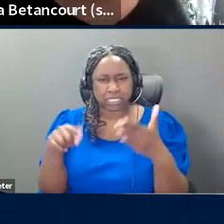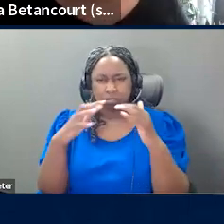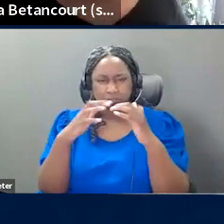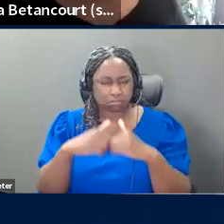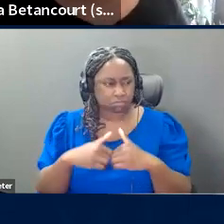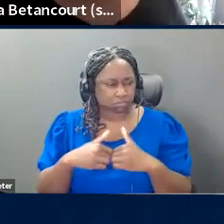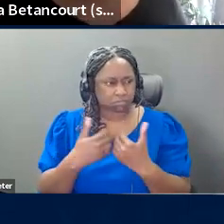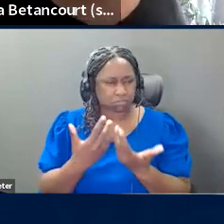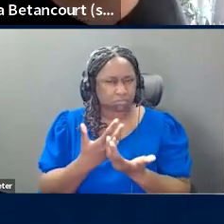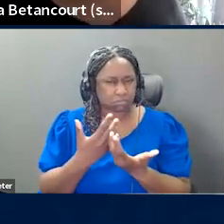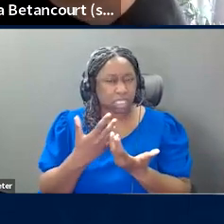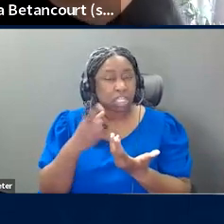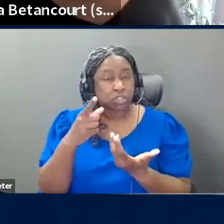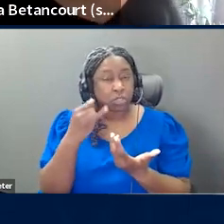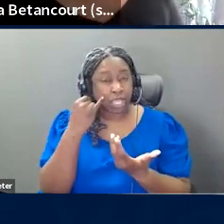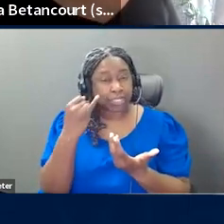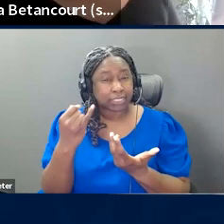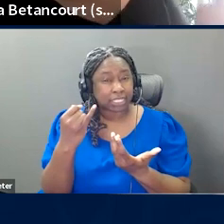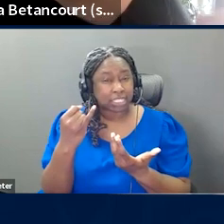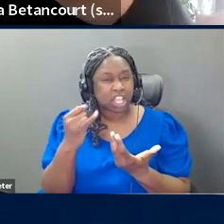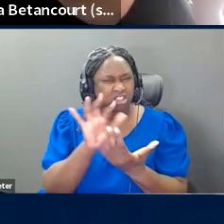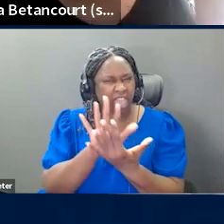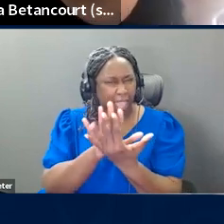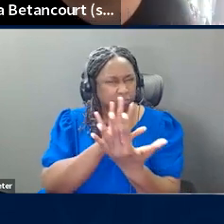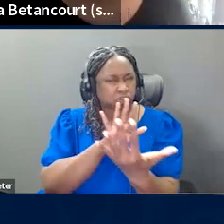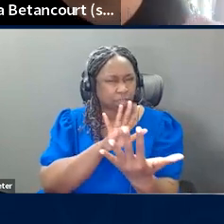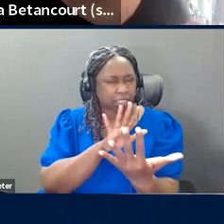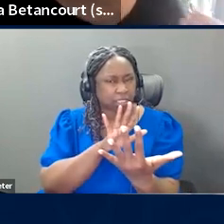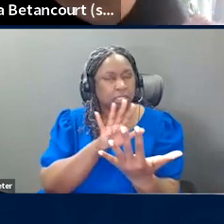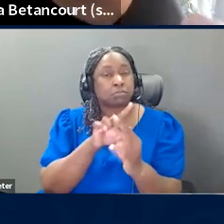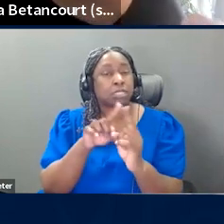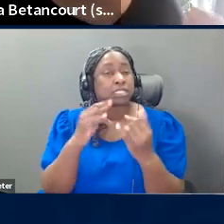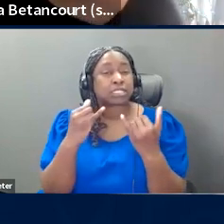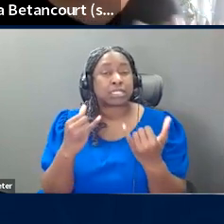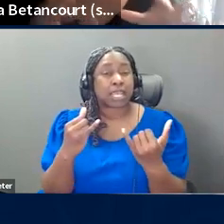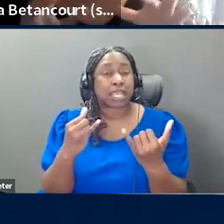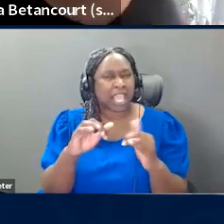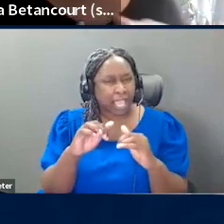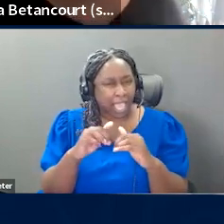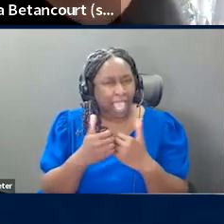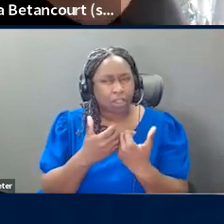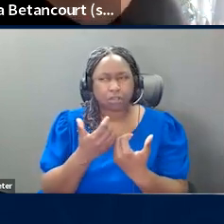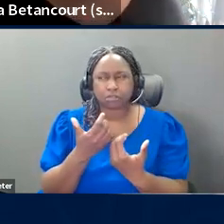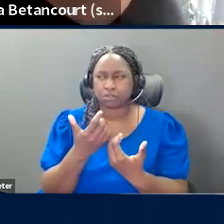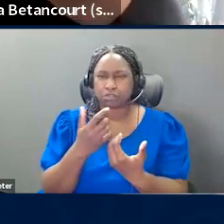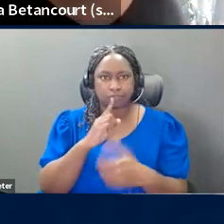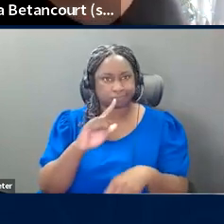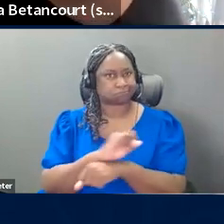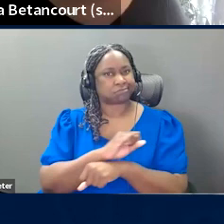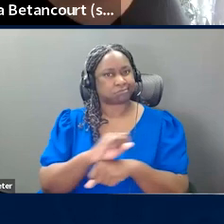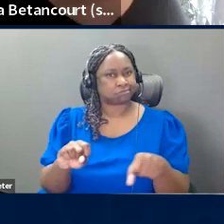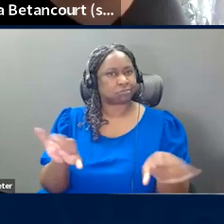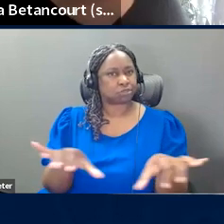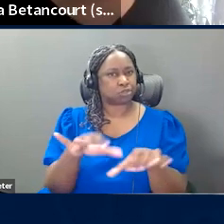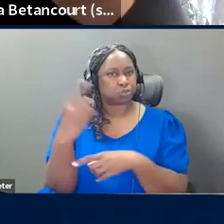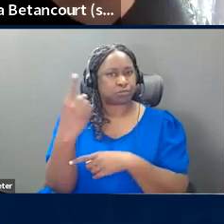sort of abstract in conversation. And today is about the practical tips about when we are sitting at our desks every